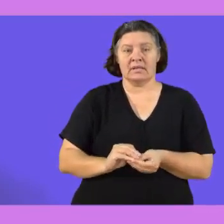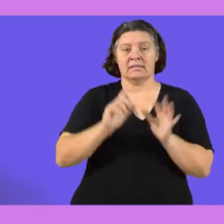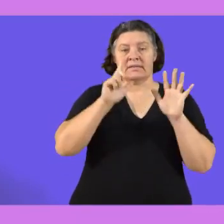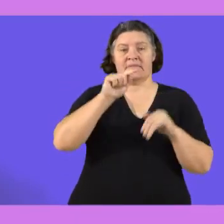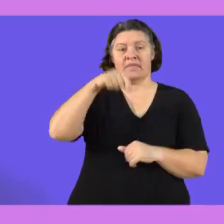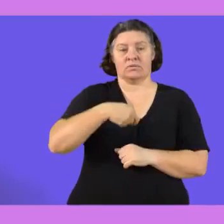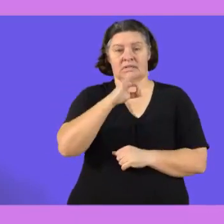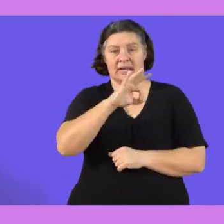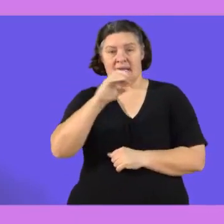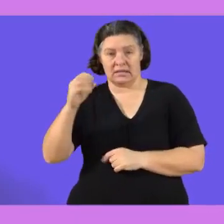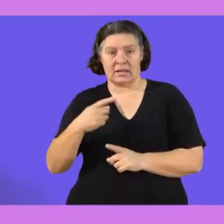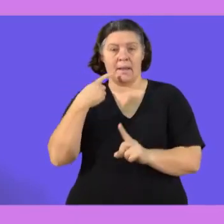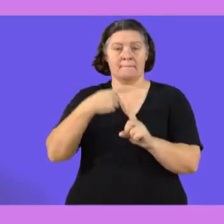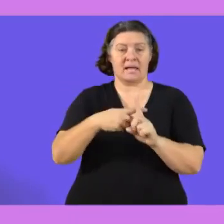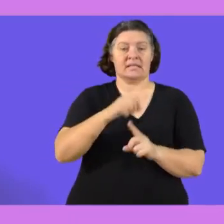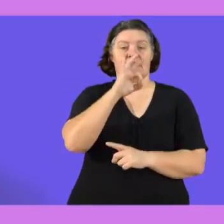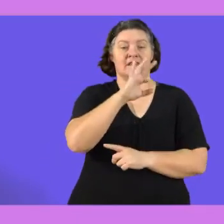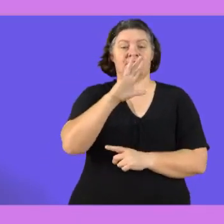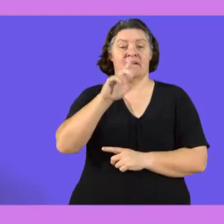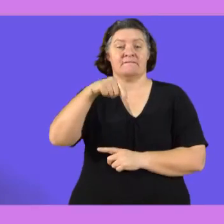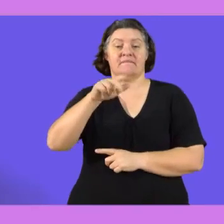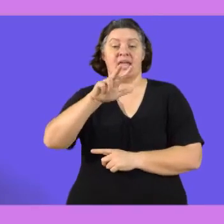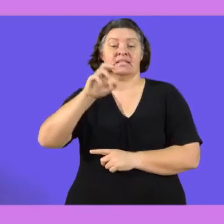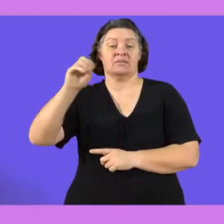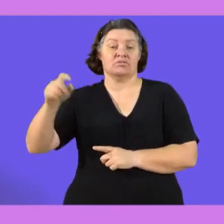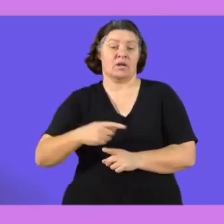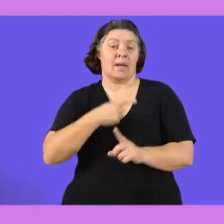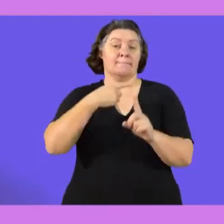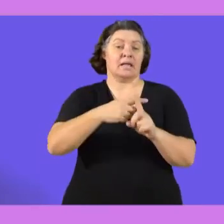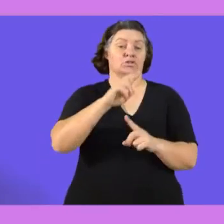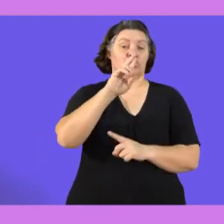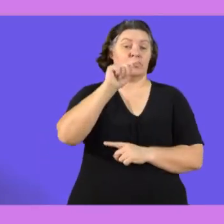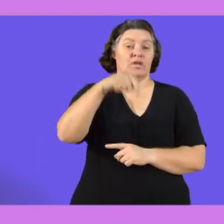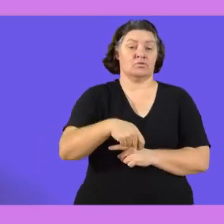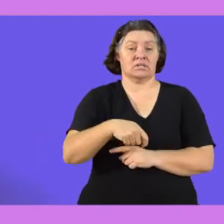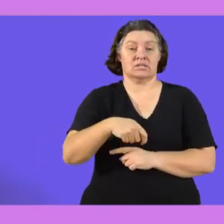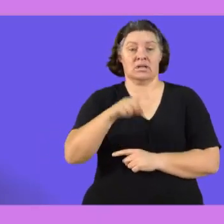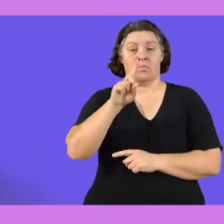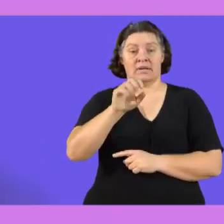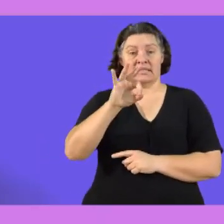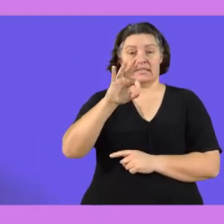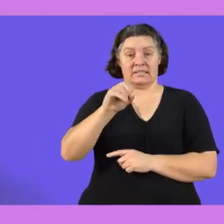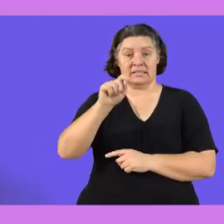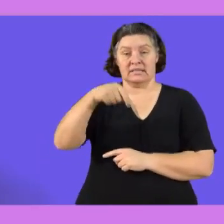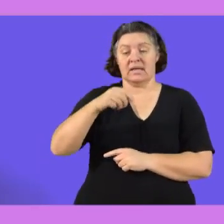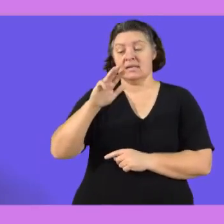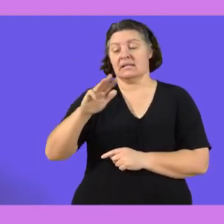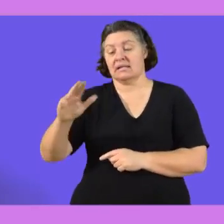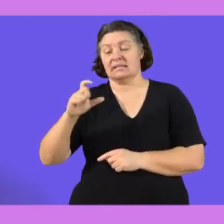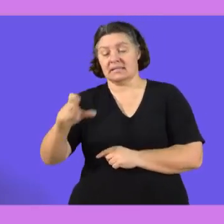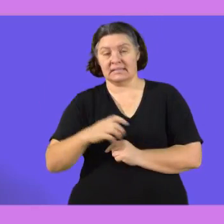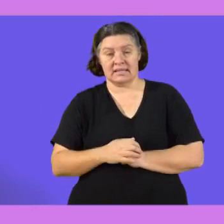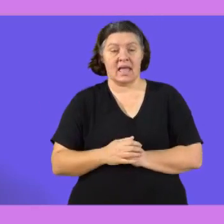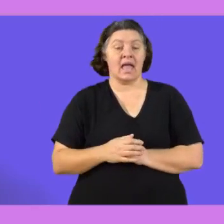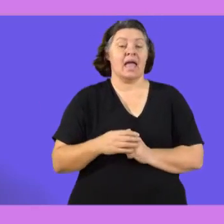this. 7,300 plus your 35,800 plus 2,130